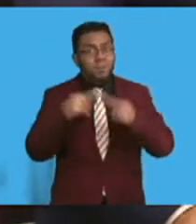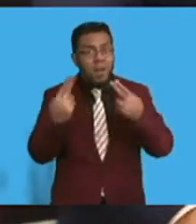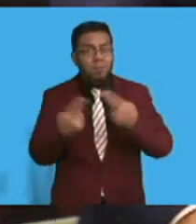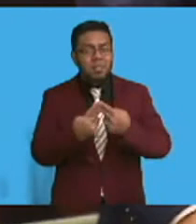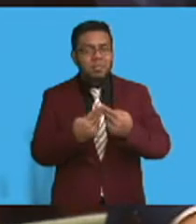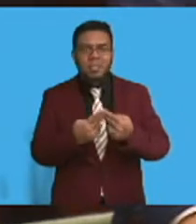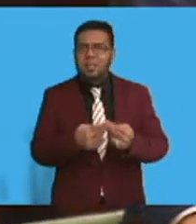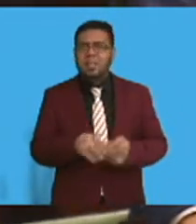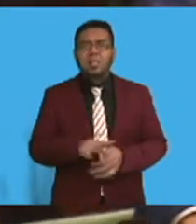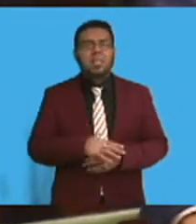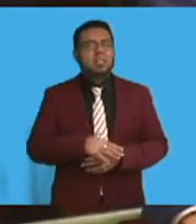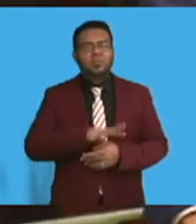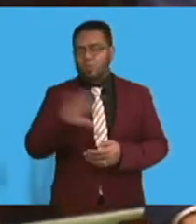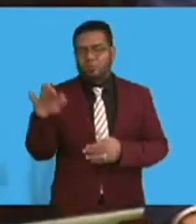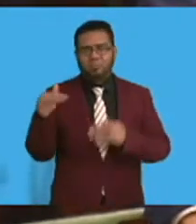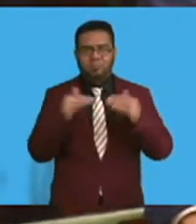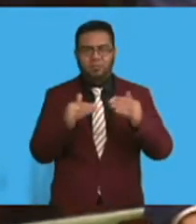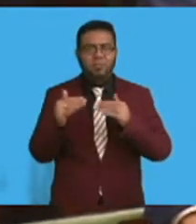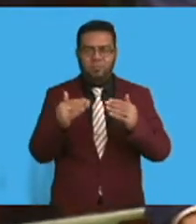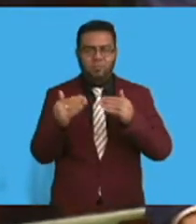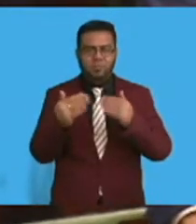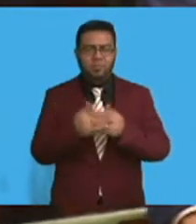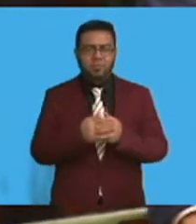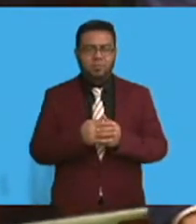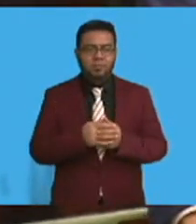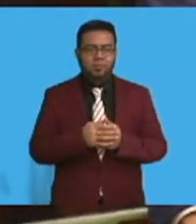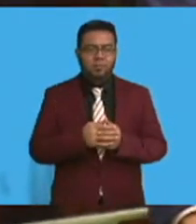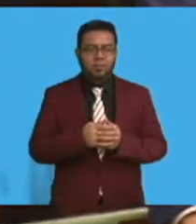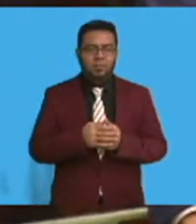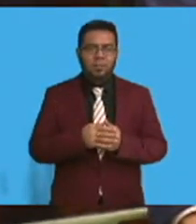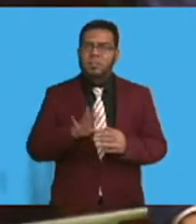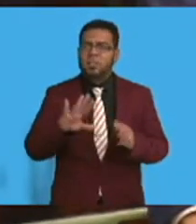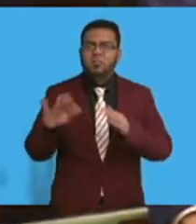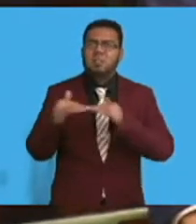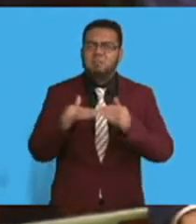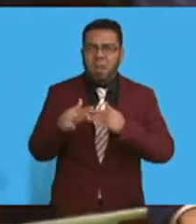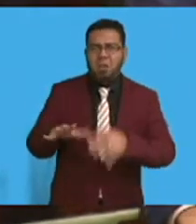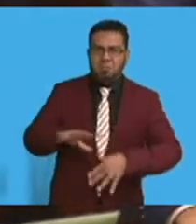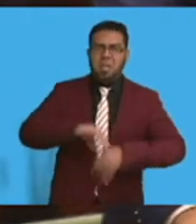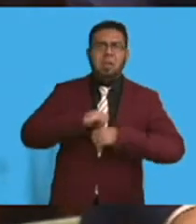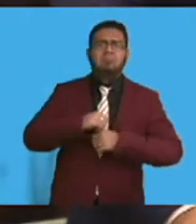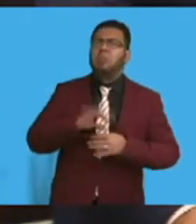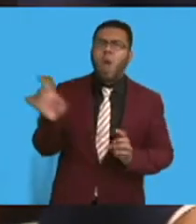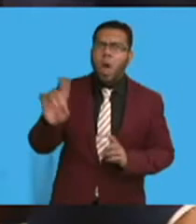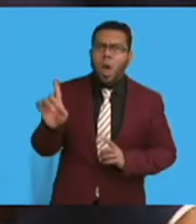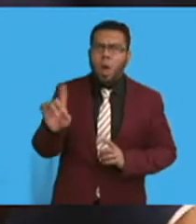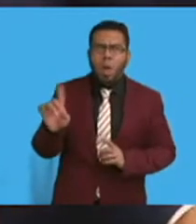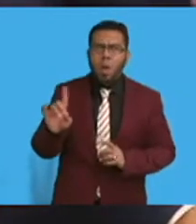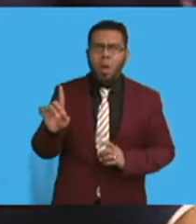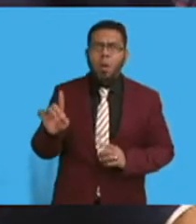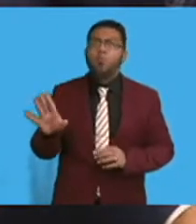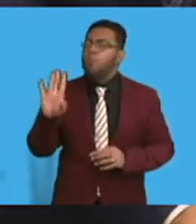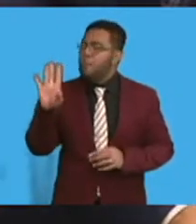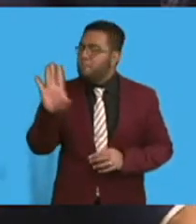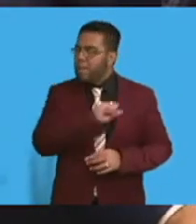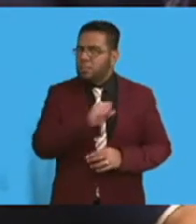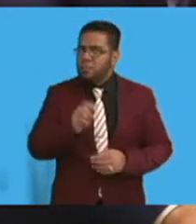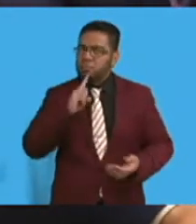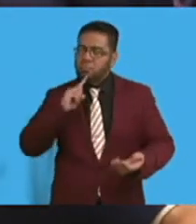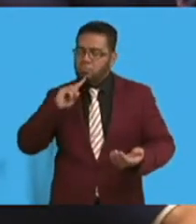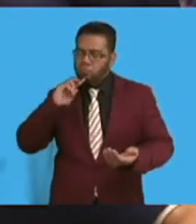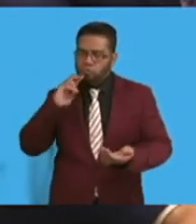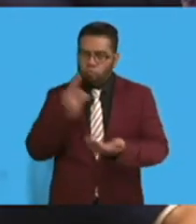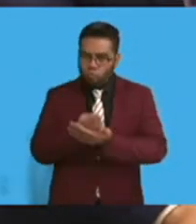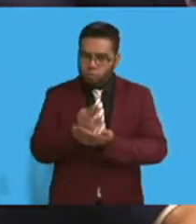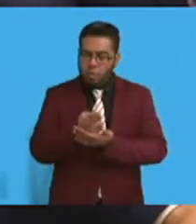never fair game. You've heard them say it's fair game. It's not. We must speak the truth, Madam Speaker. And